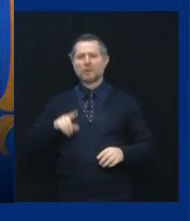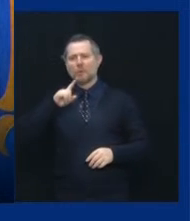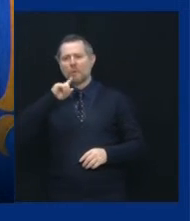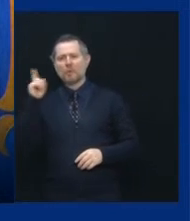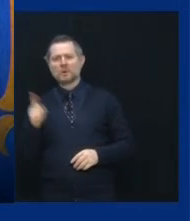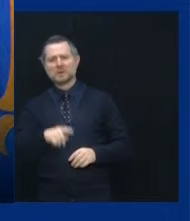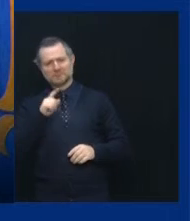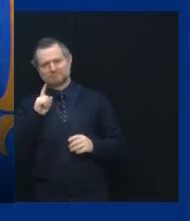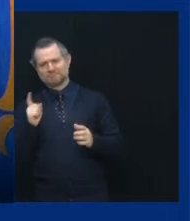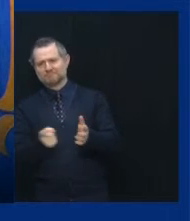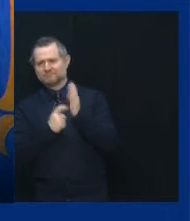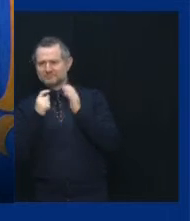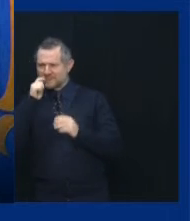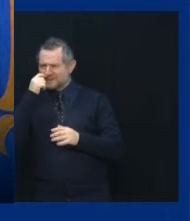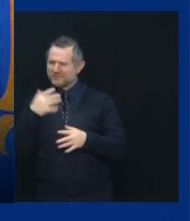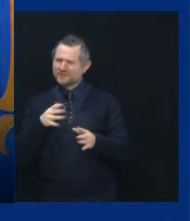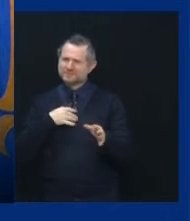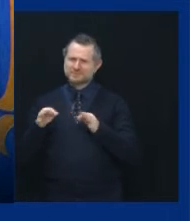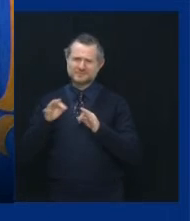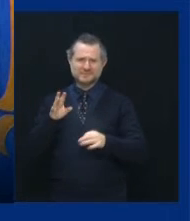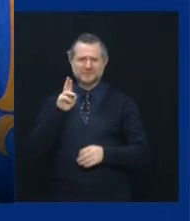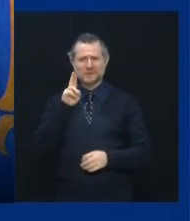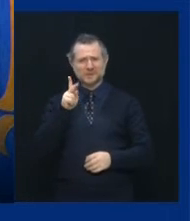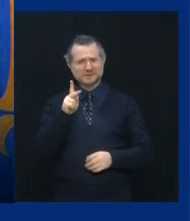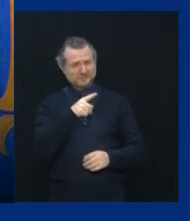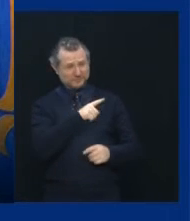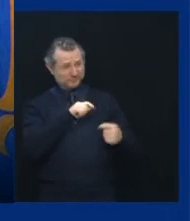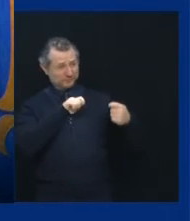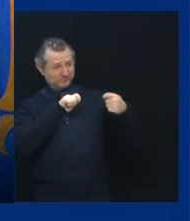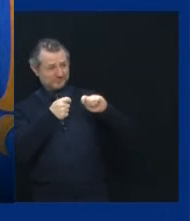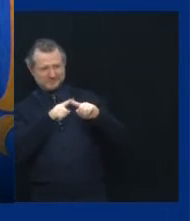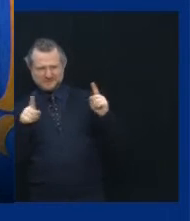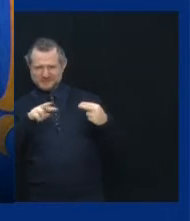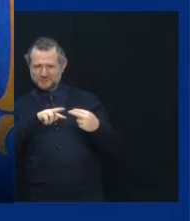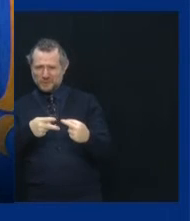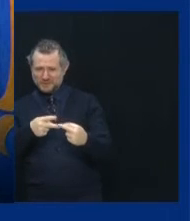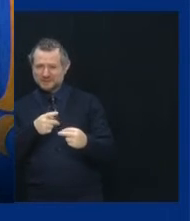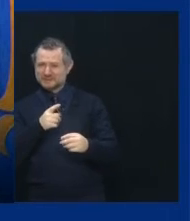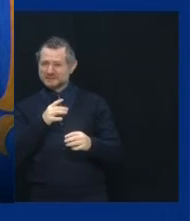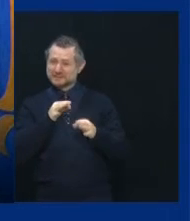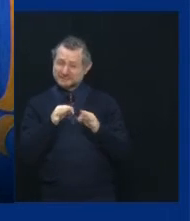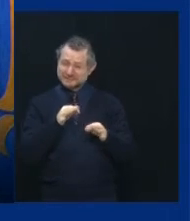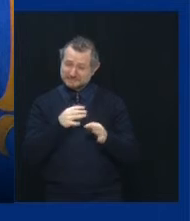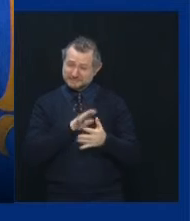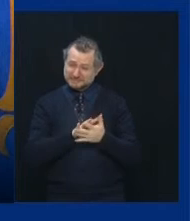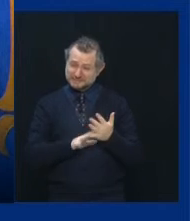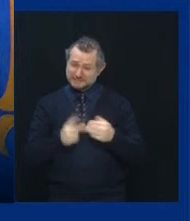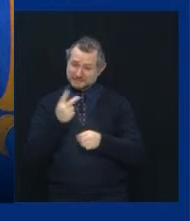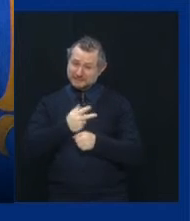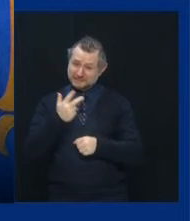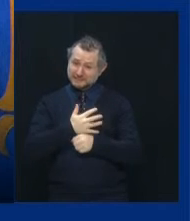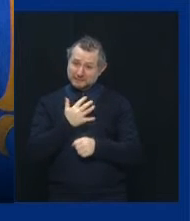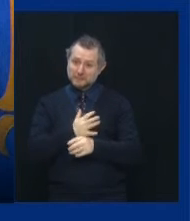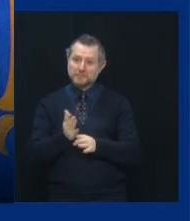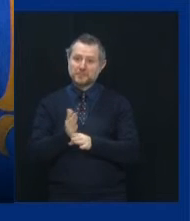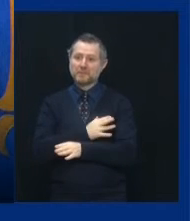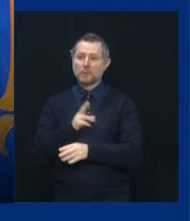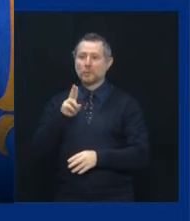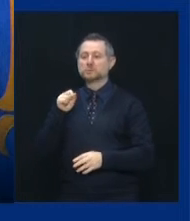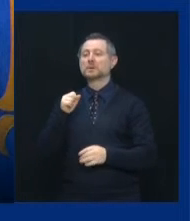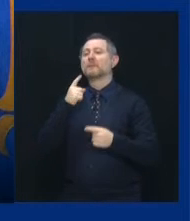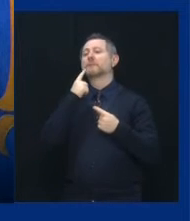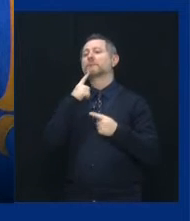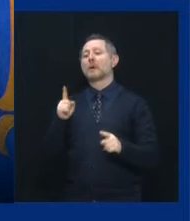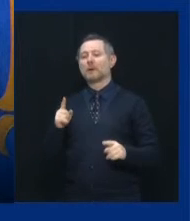the UK strain days before this country took any action. New York State